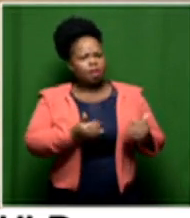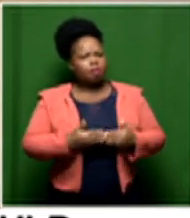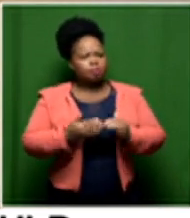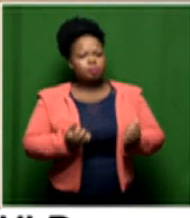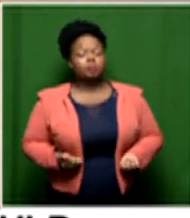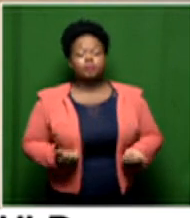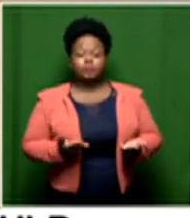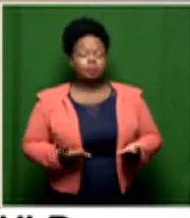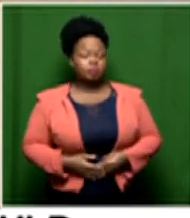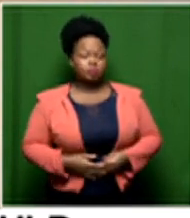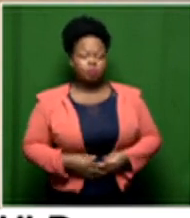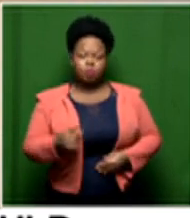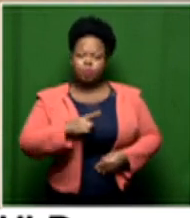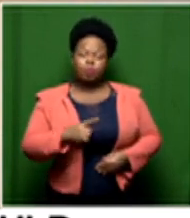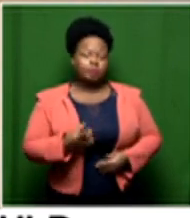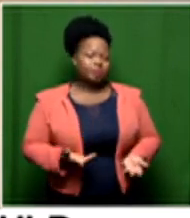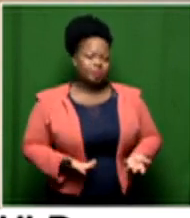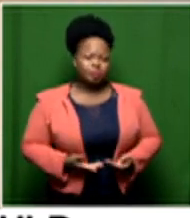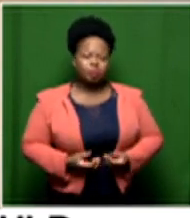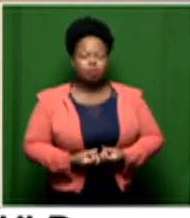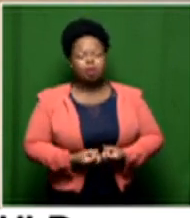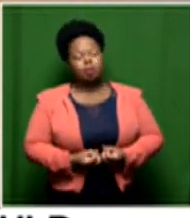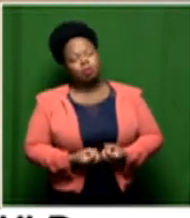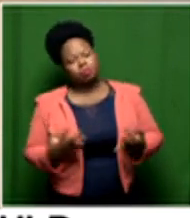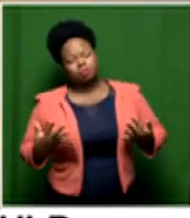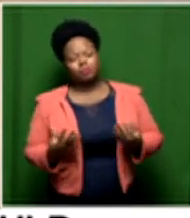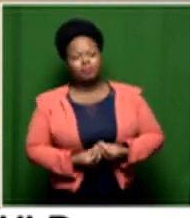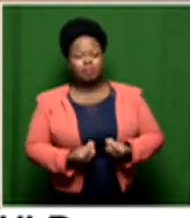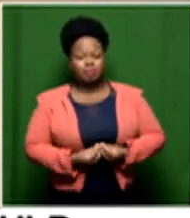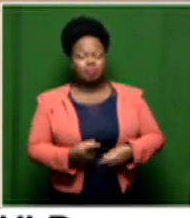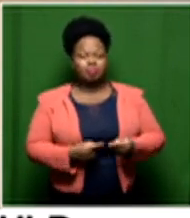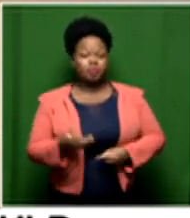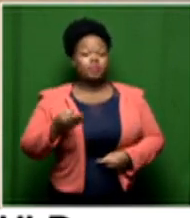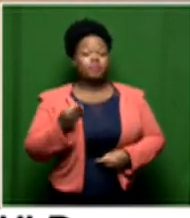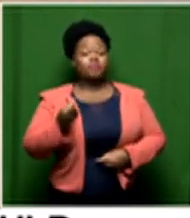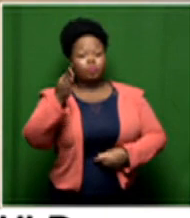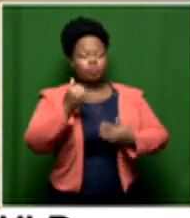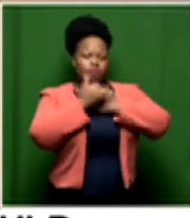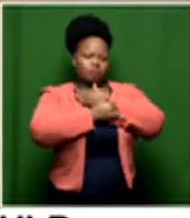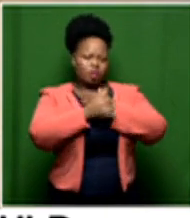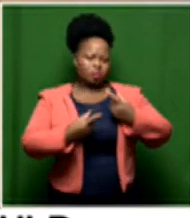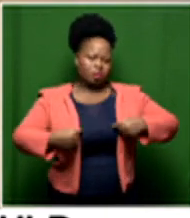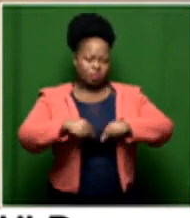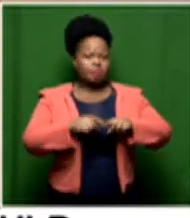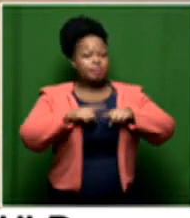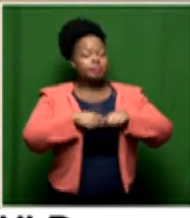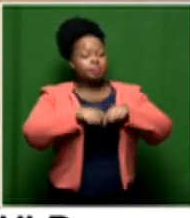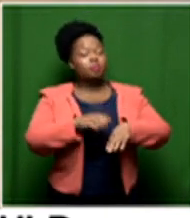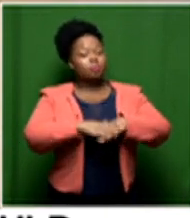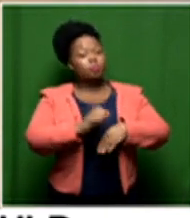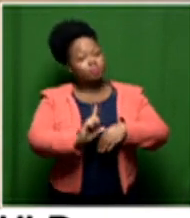and because so much about our country's future and our people's future